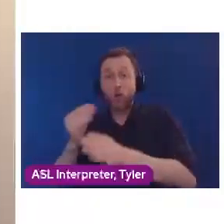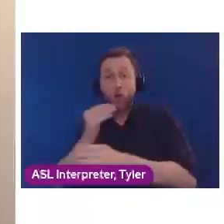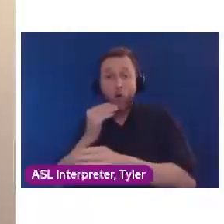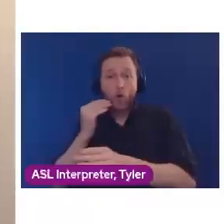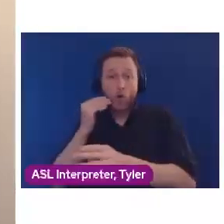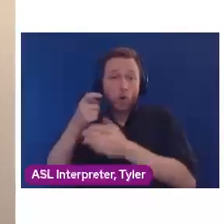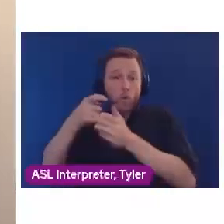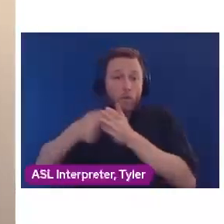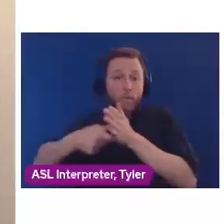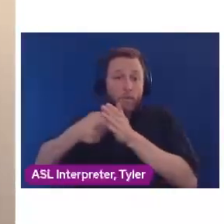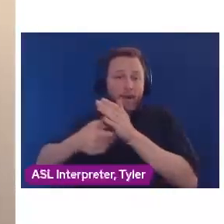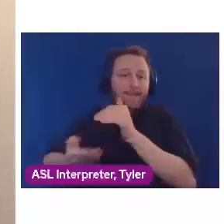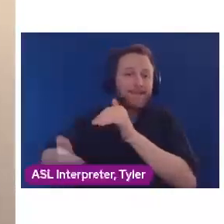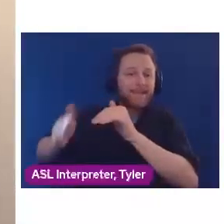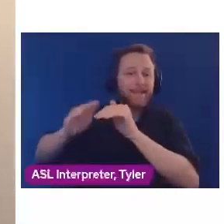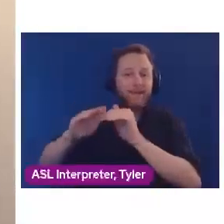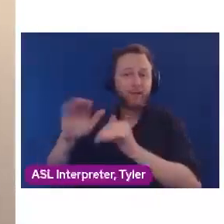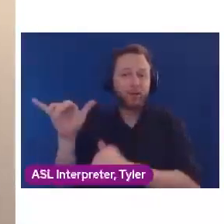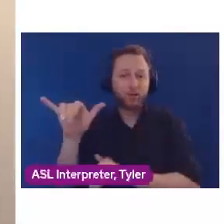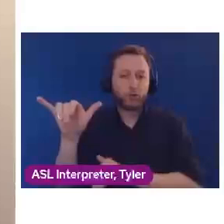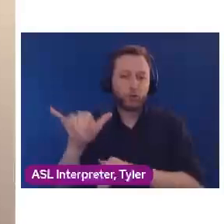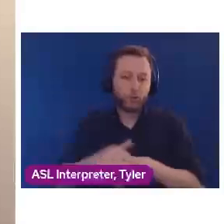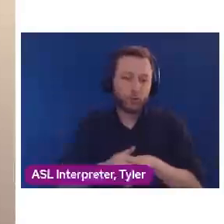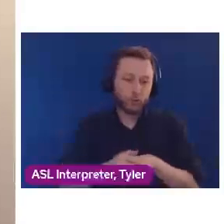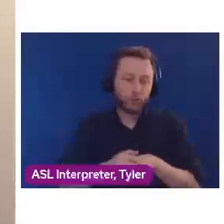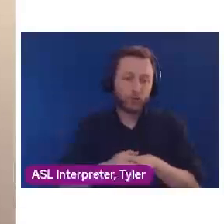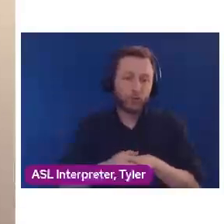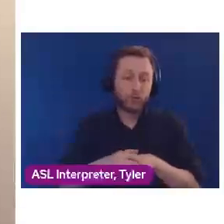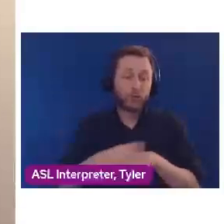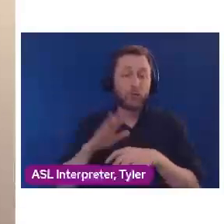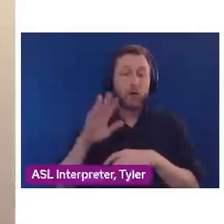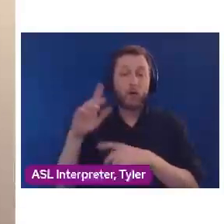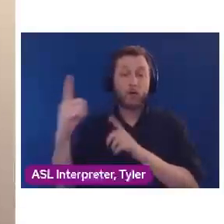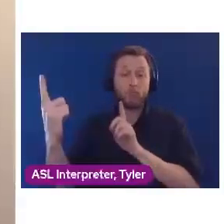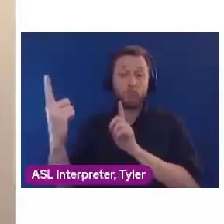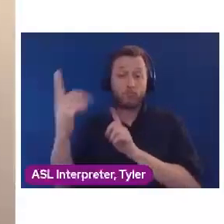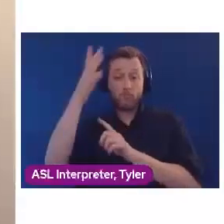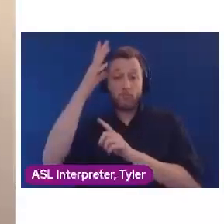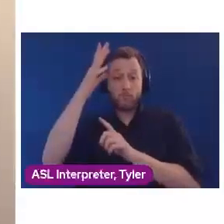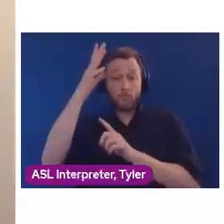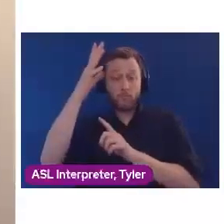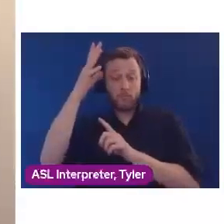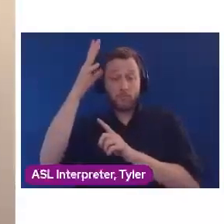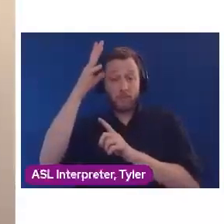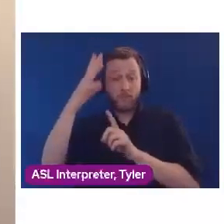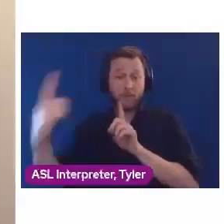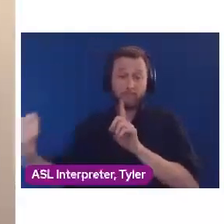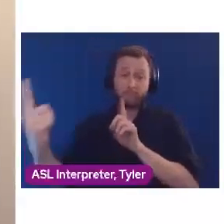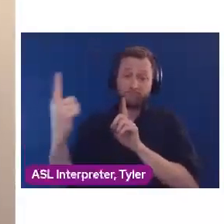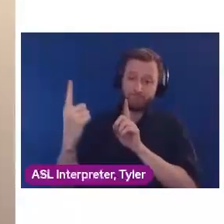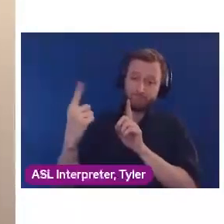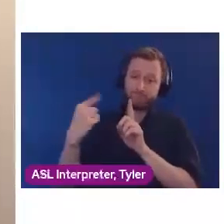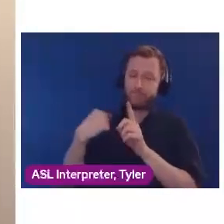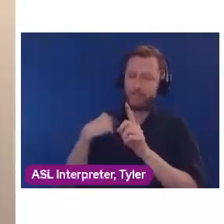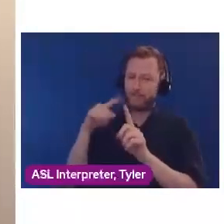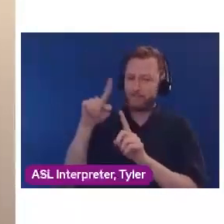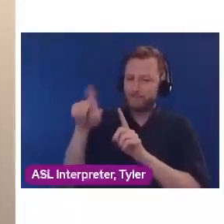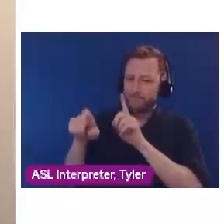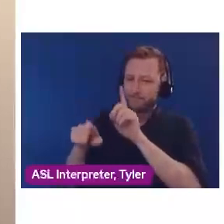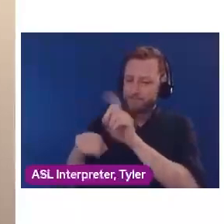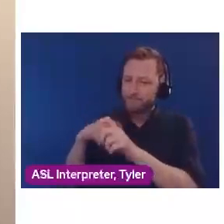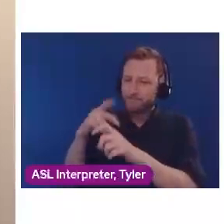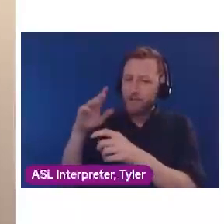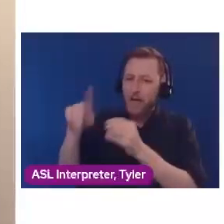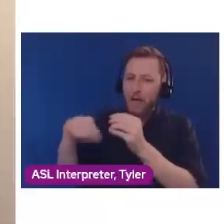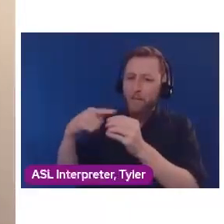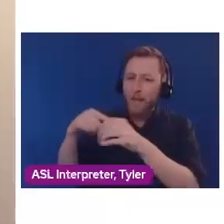as well. So I pushed the Federal Reserve Chairman on interest rates because I believe that he's trying to